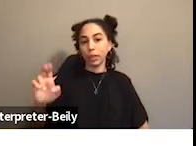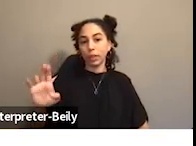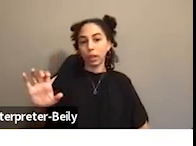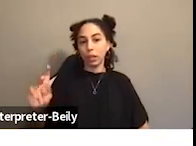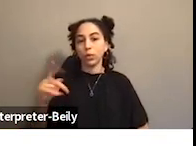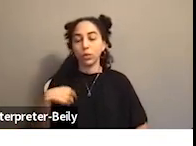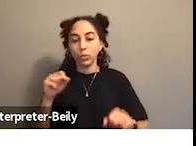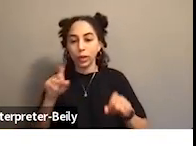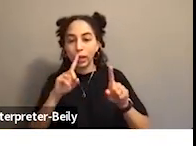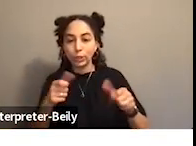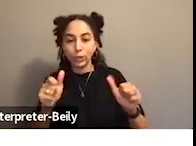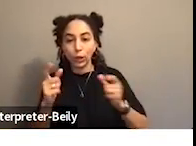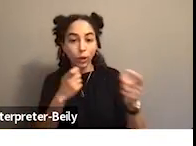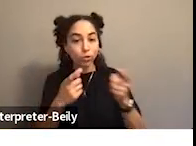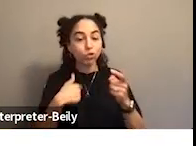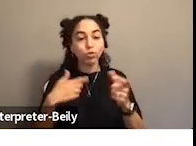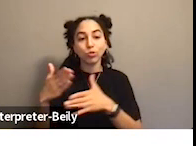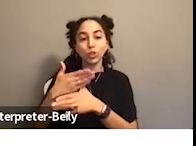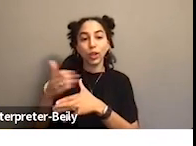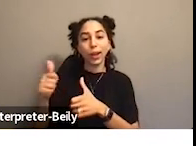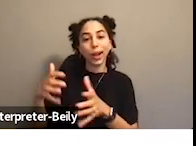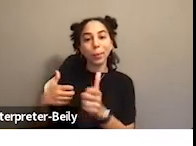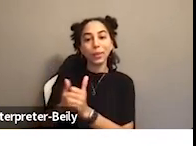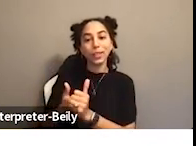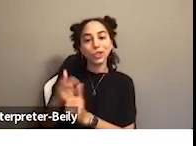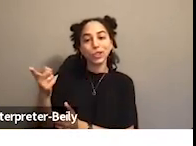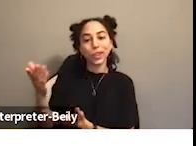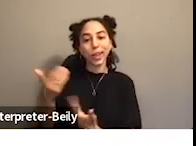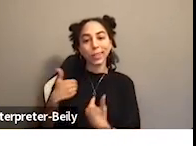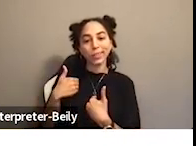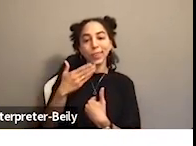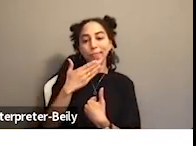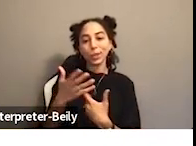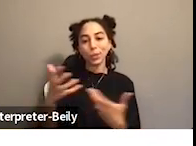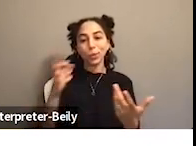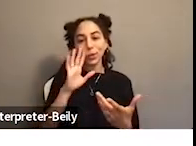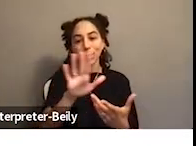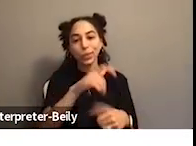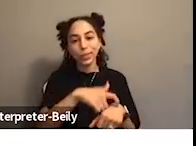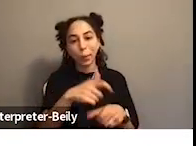any questions and share any updates she has. Thank you so much for your time, Director.